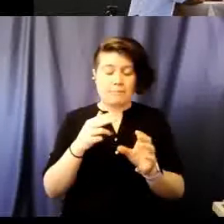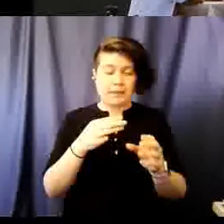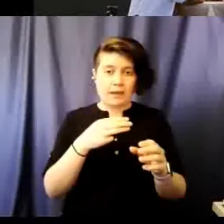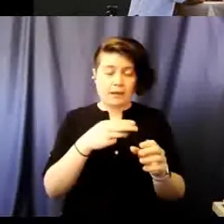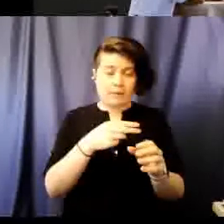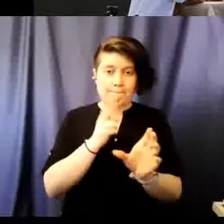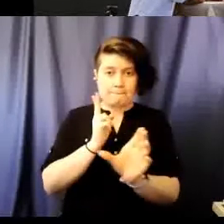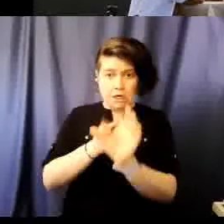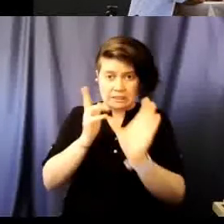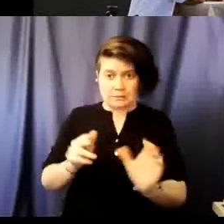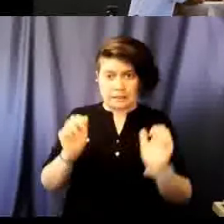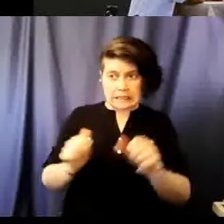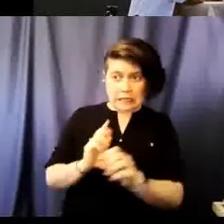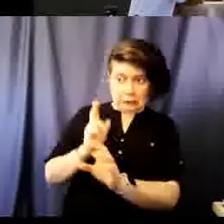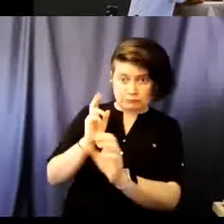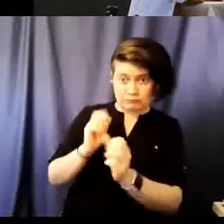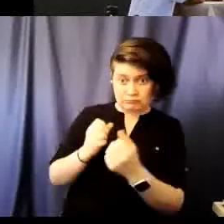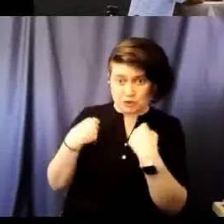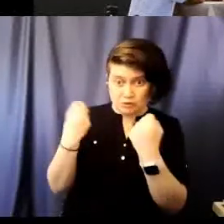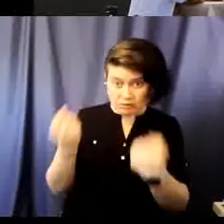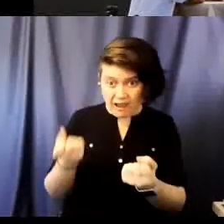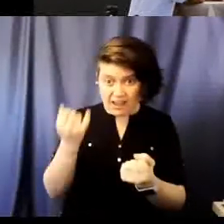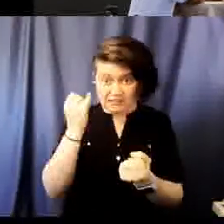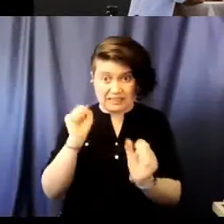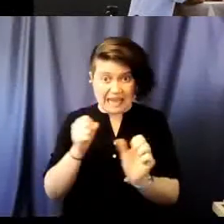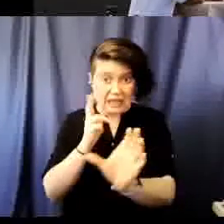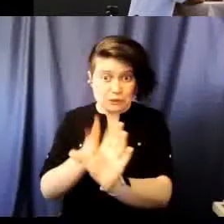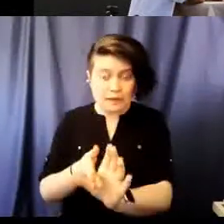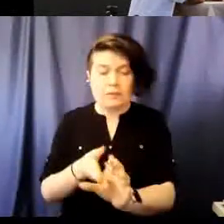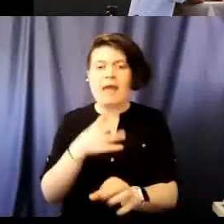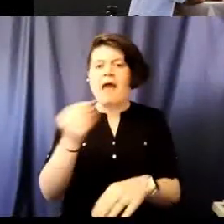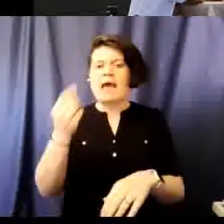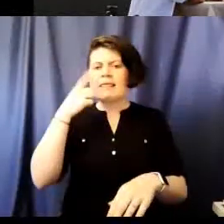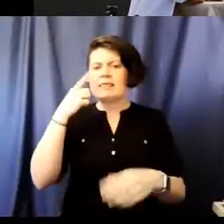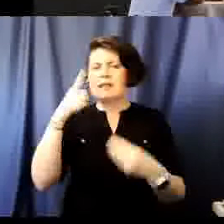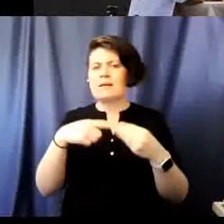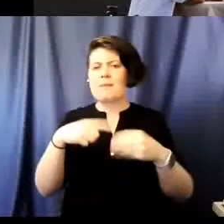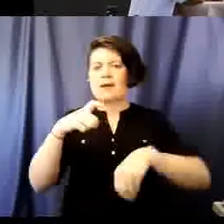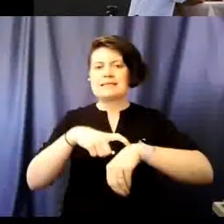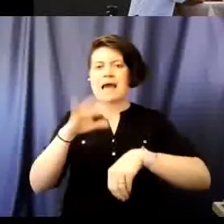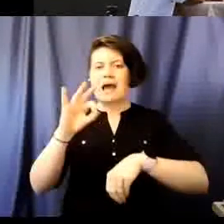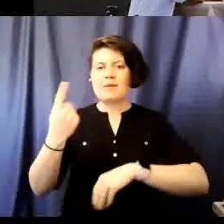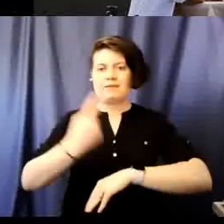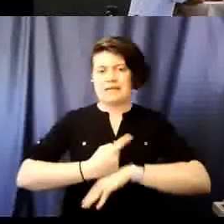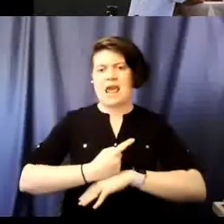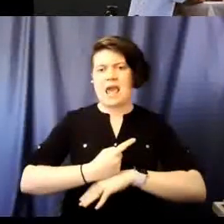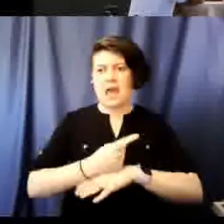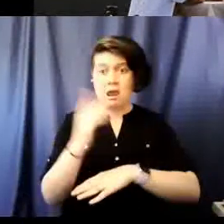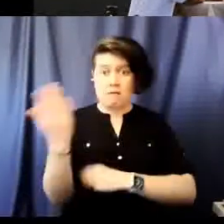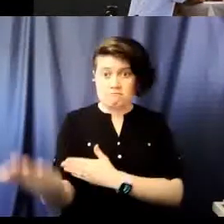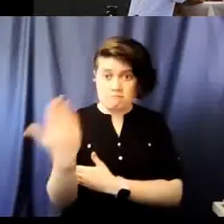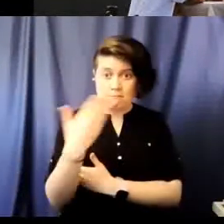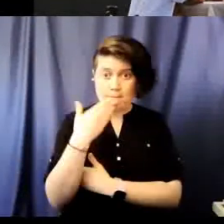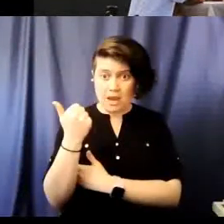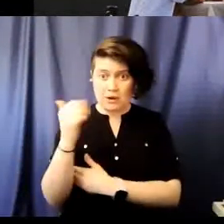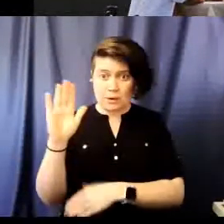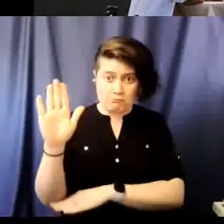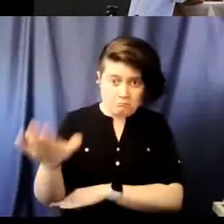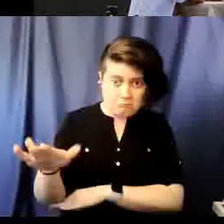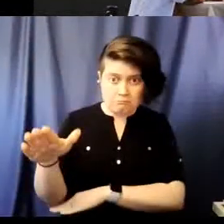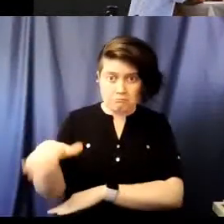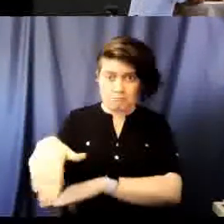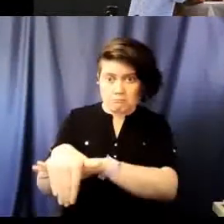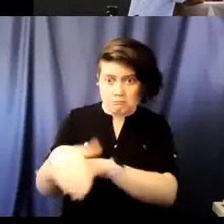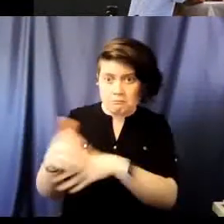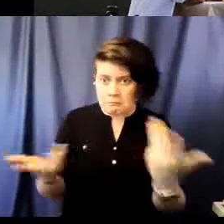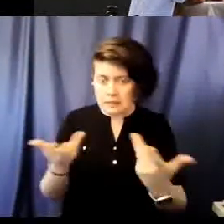confidentiality needs might change on the time of the day when picking a location as well. So for example,